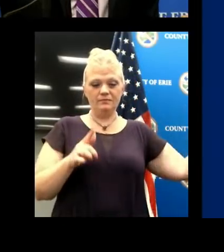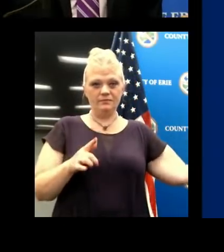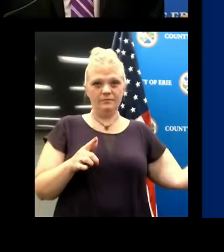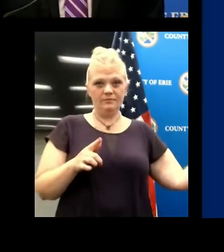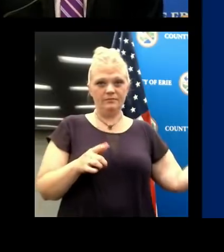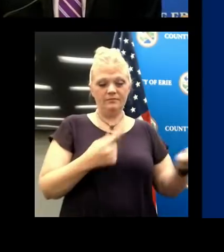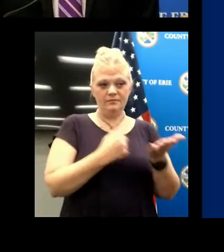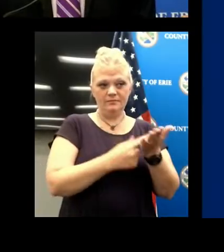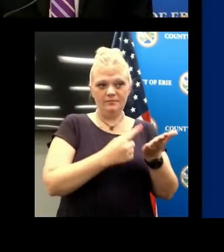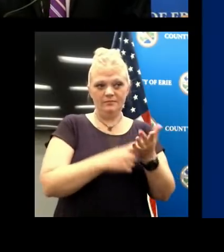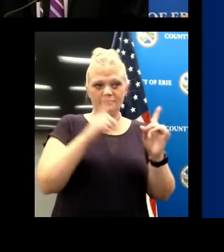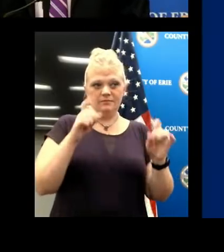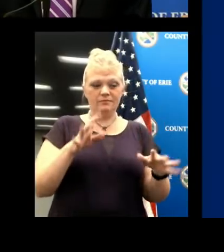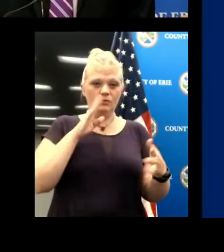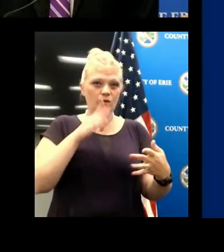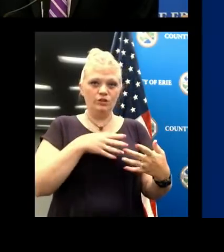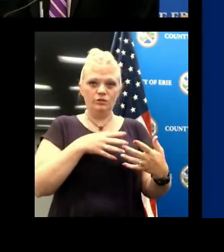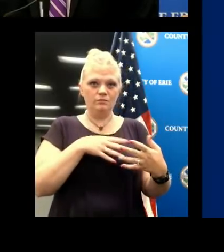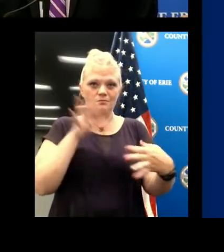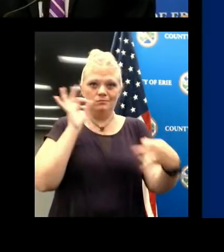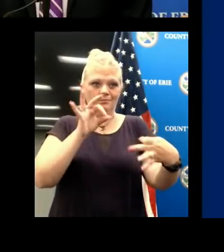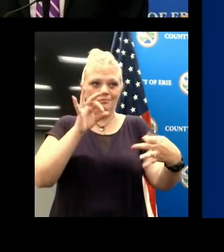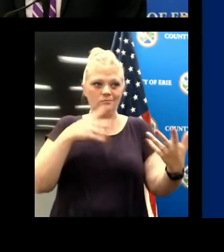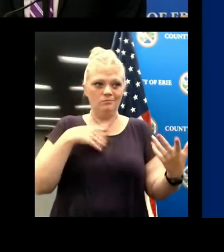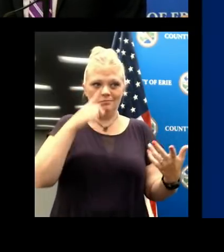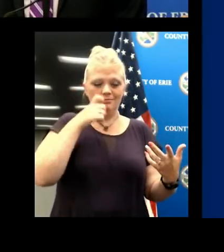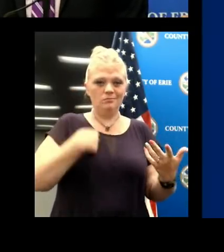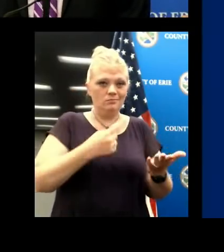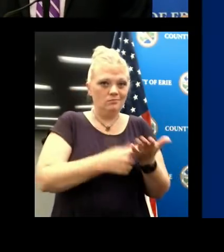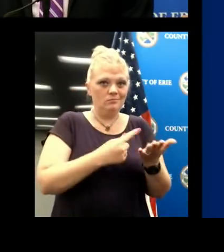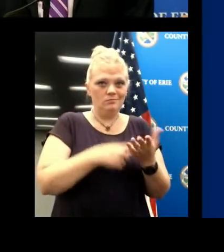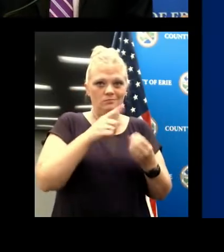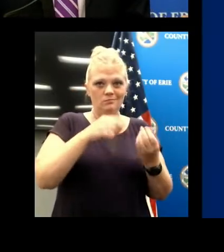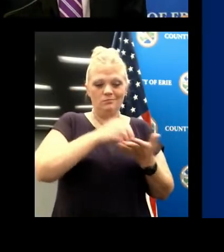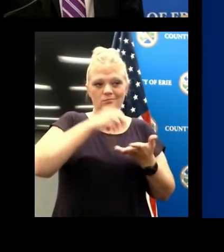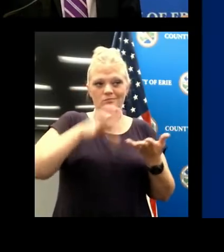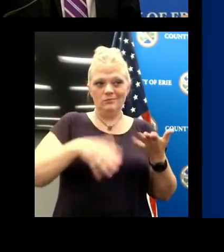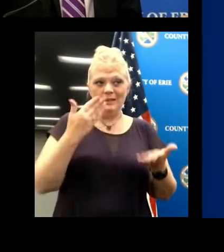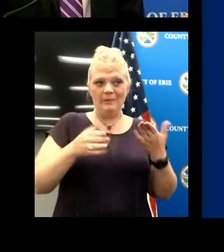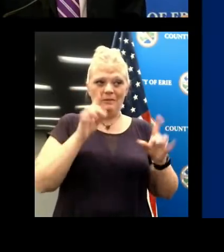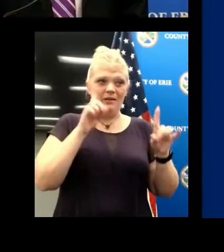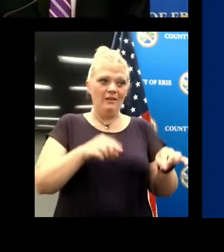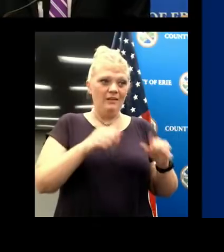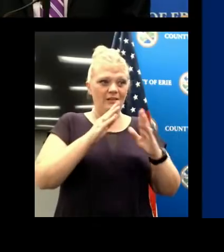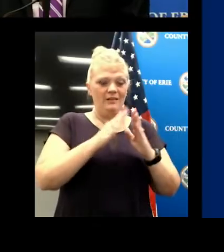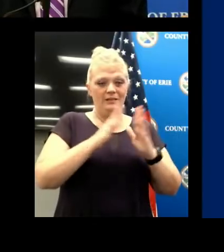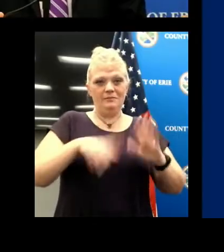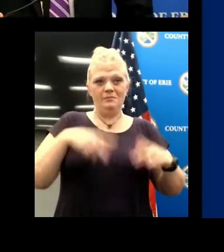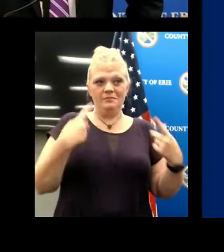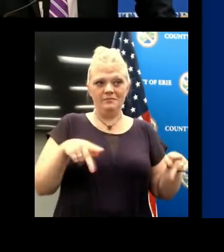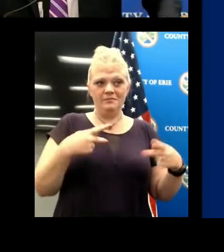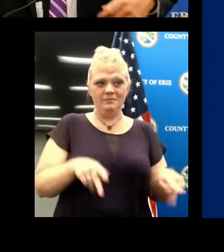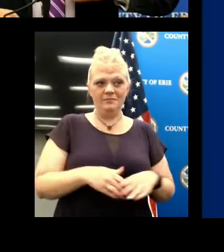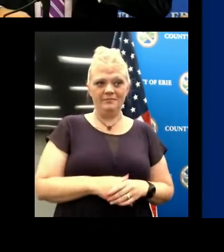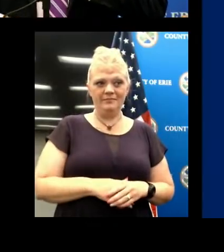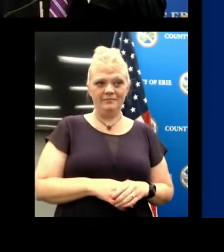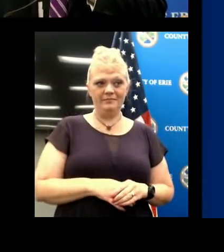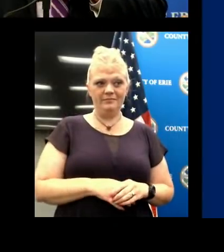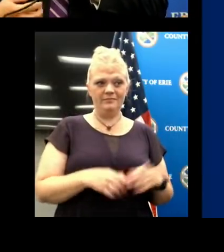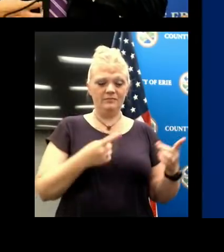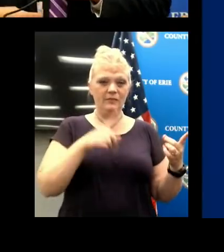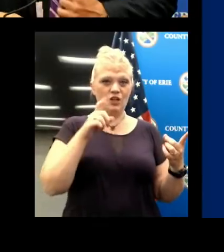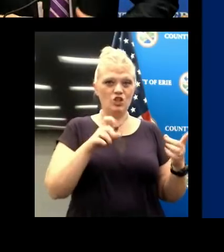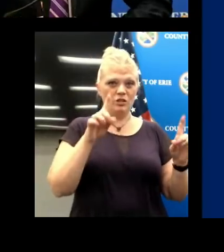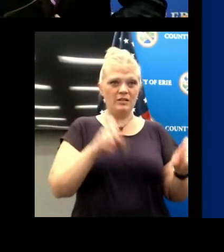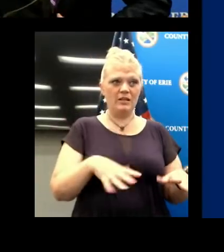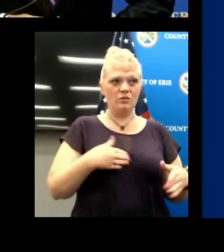about testing, which fits in perfect because, Cindy, we're talking about students who may have attended a party and they should get